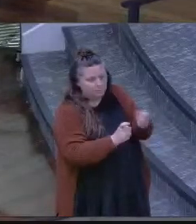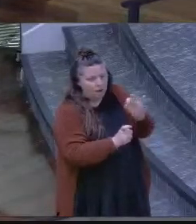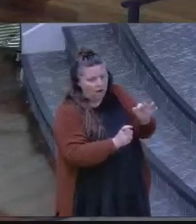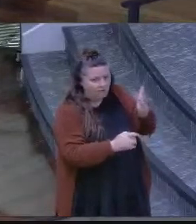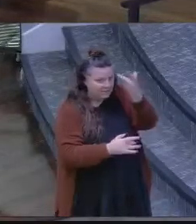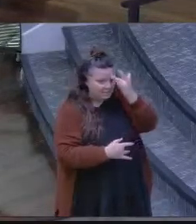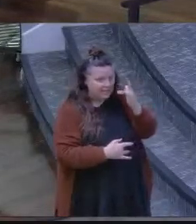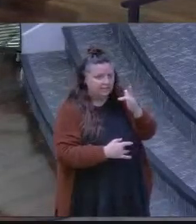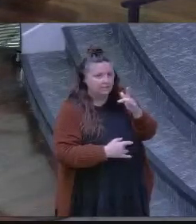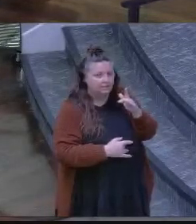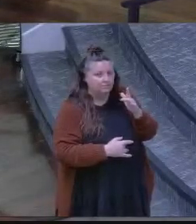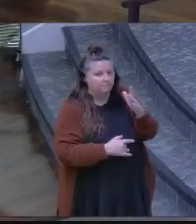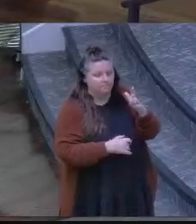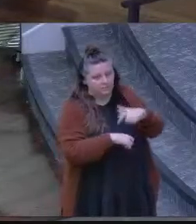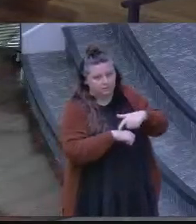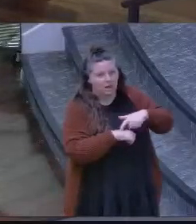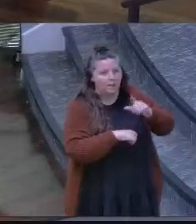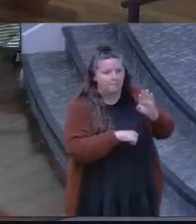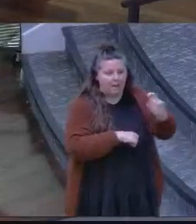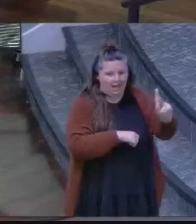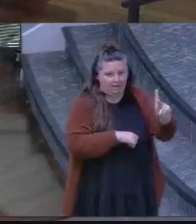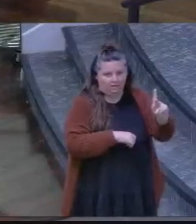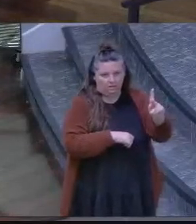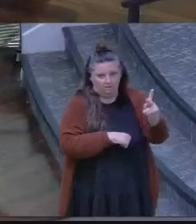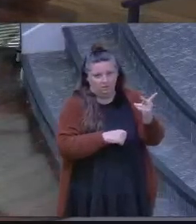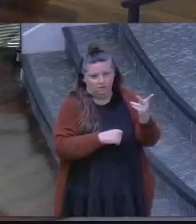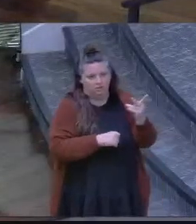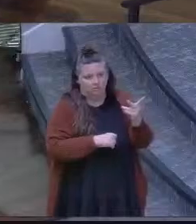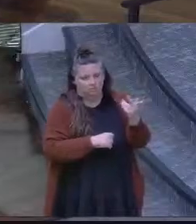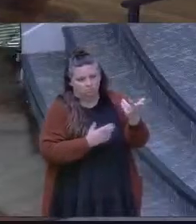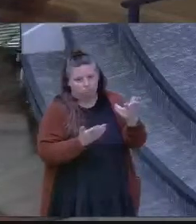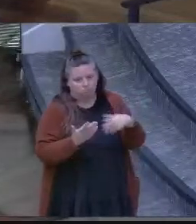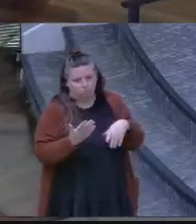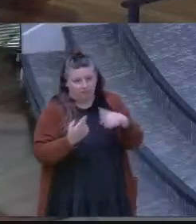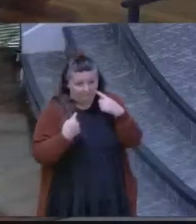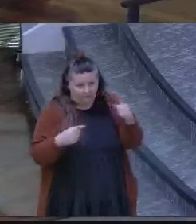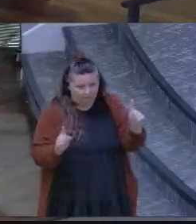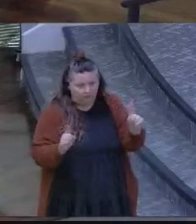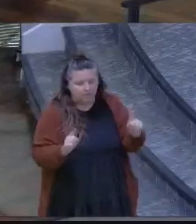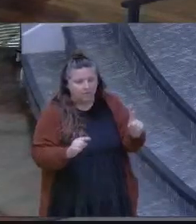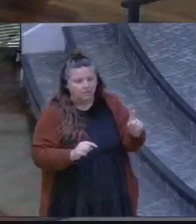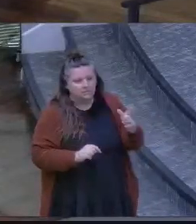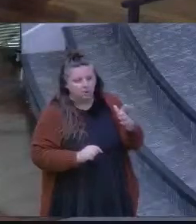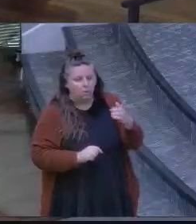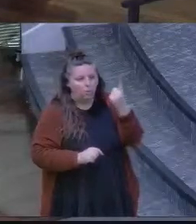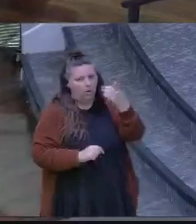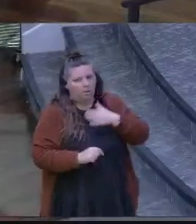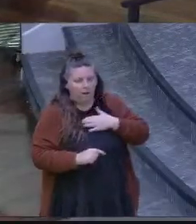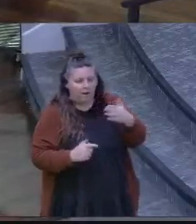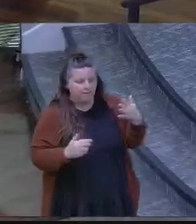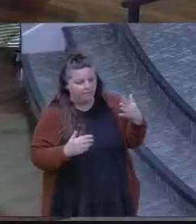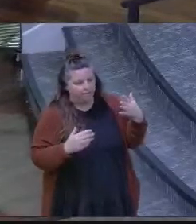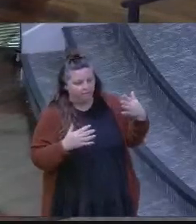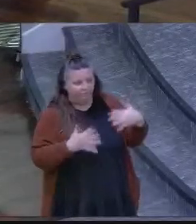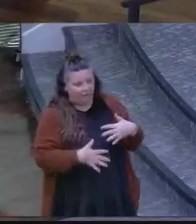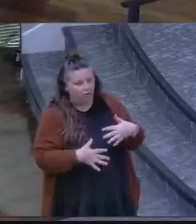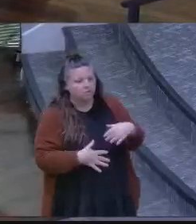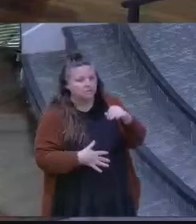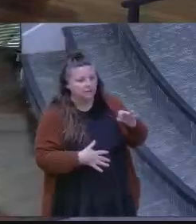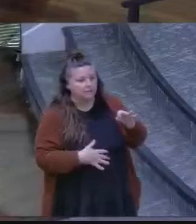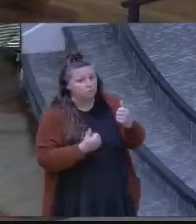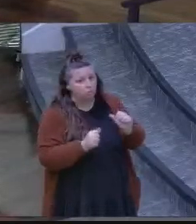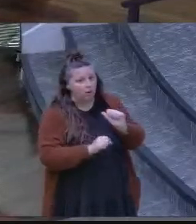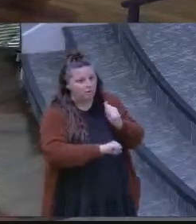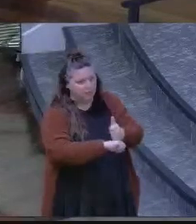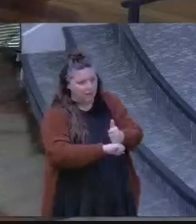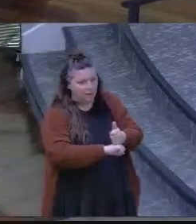and to do that with fidelity, one of my big fears is you try to implement something like that. If you don't do that well, people